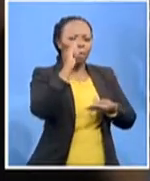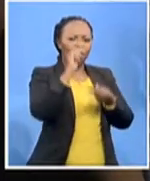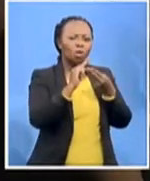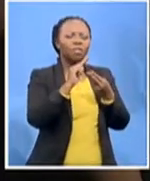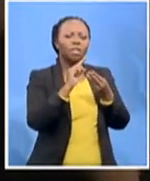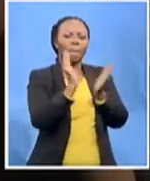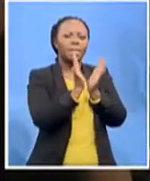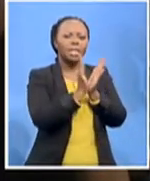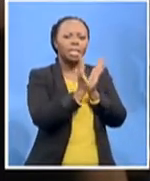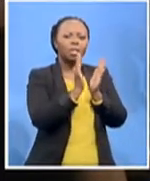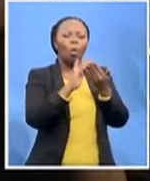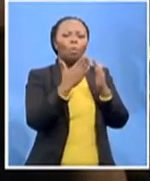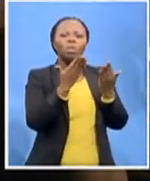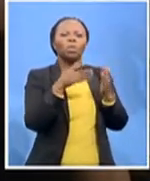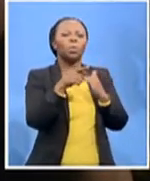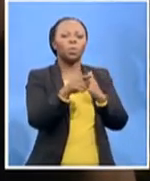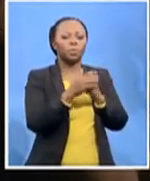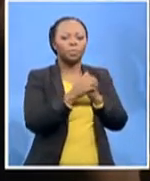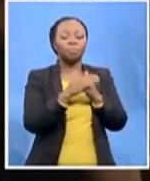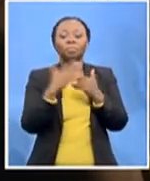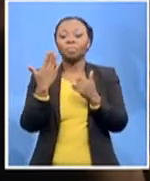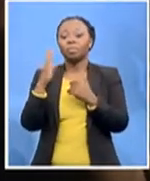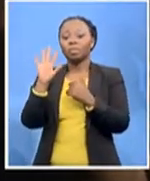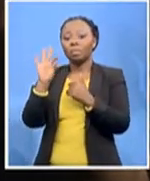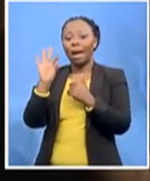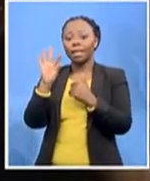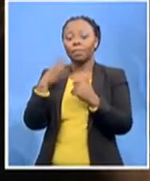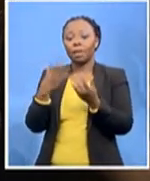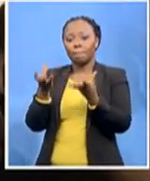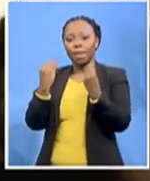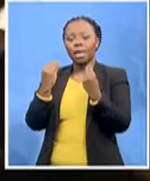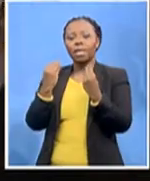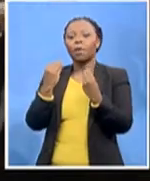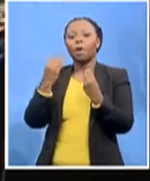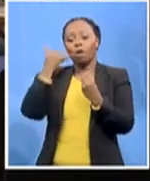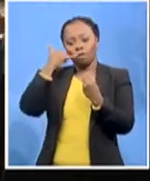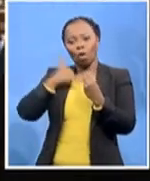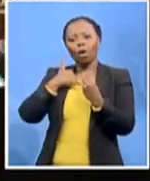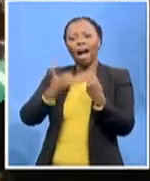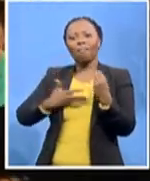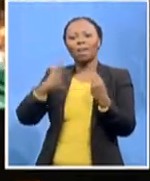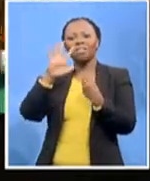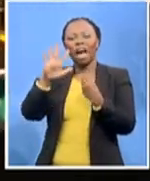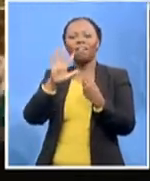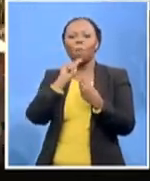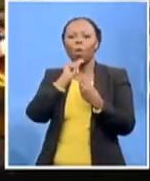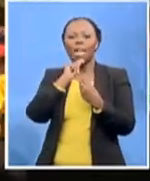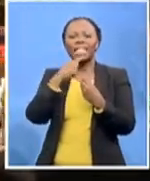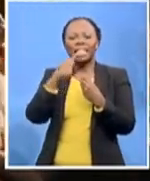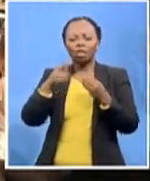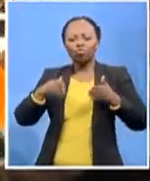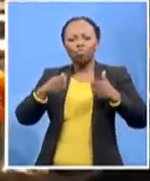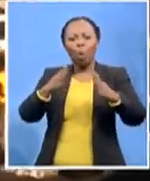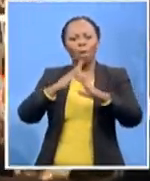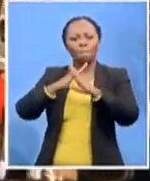received a call around 5:30 in the morning that there was a road blockade in M19. Then